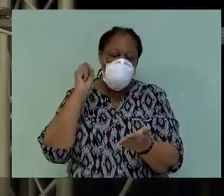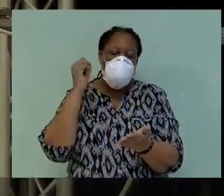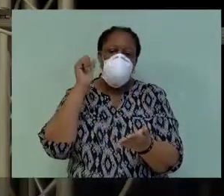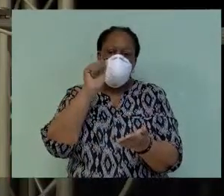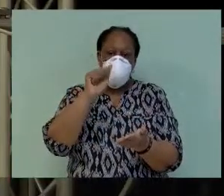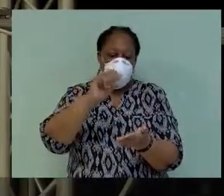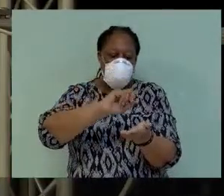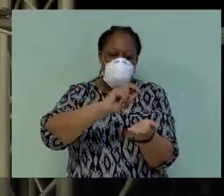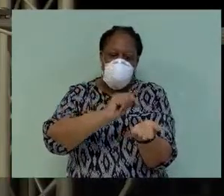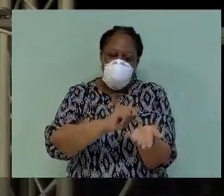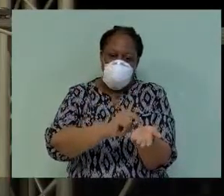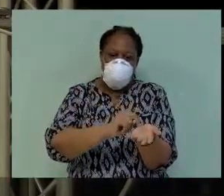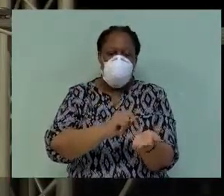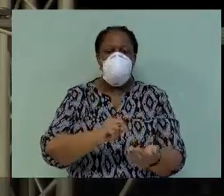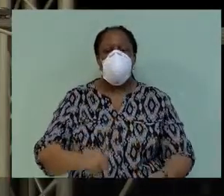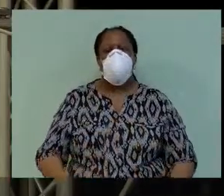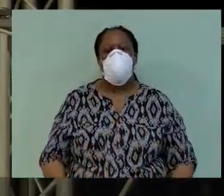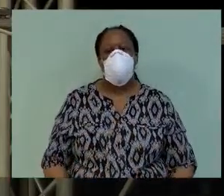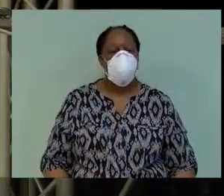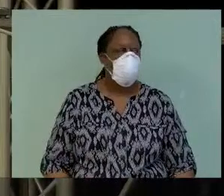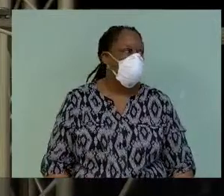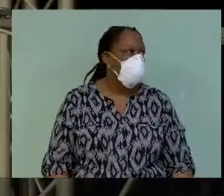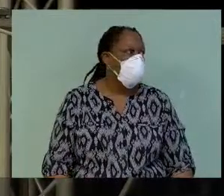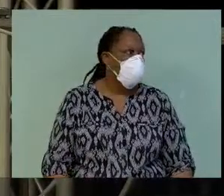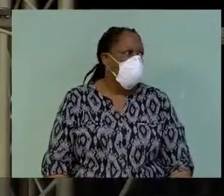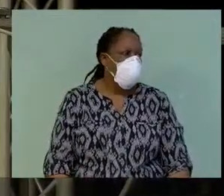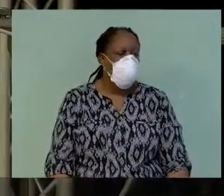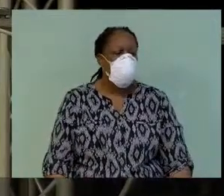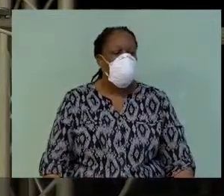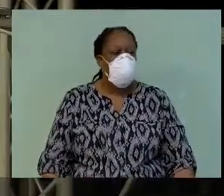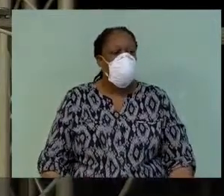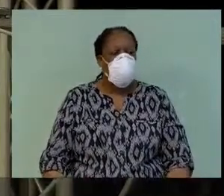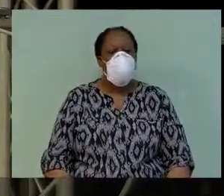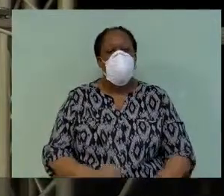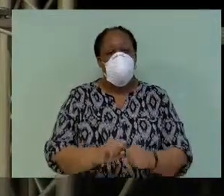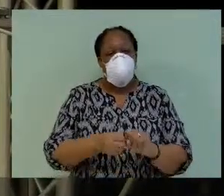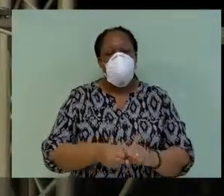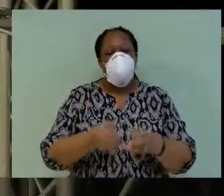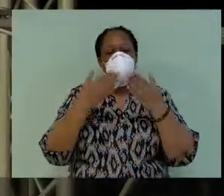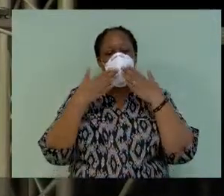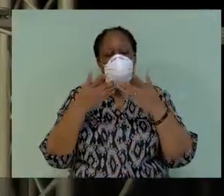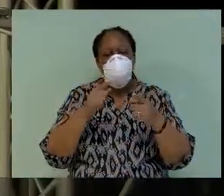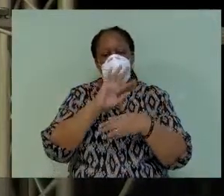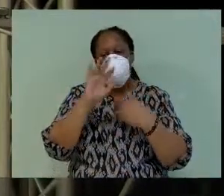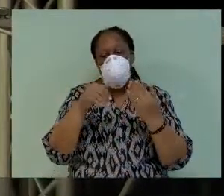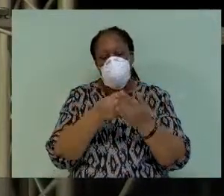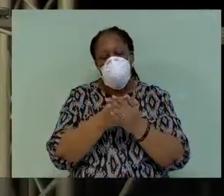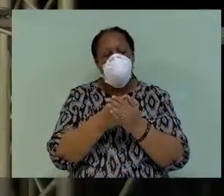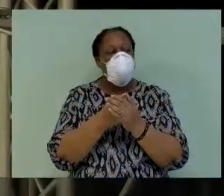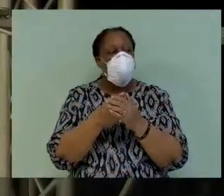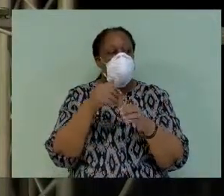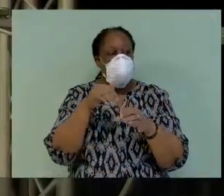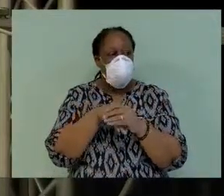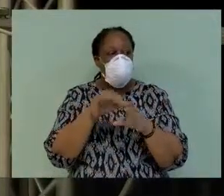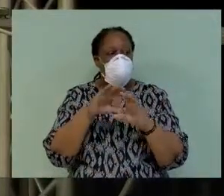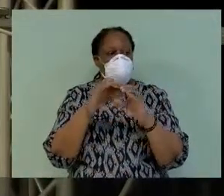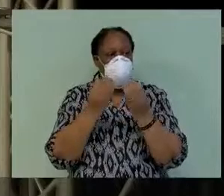again, thank you to Ms. Brown and her team, and also